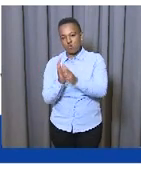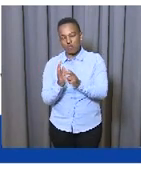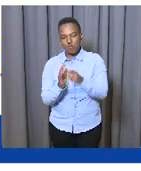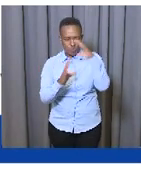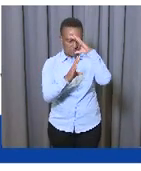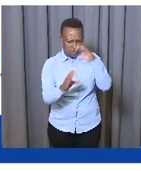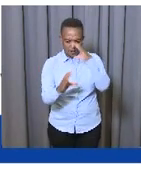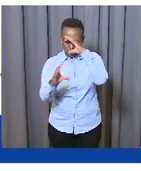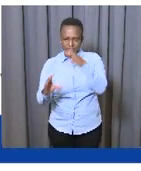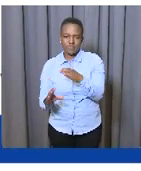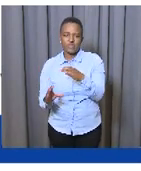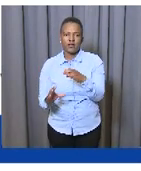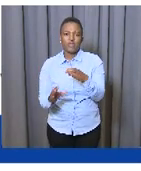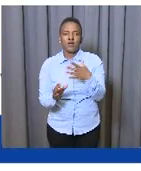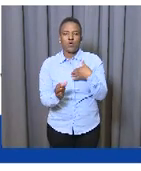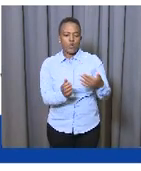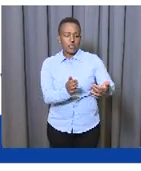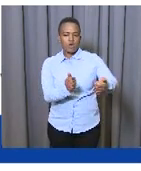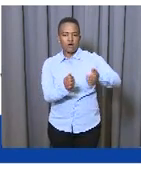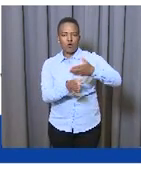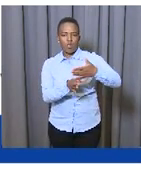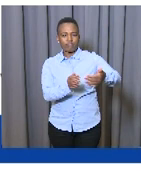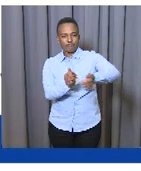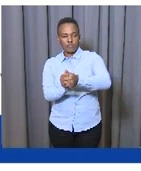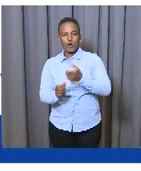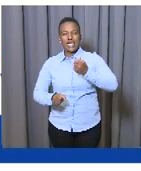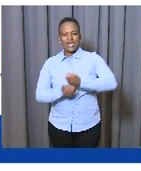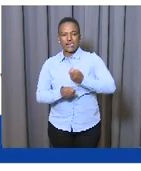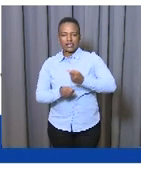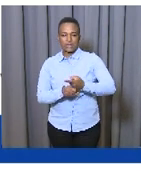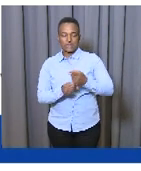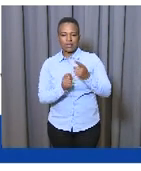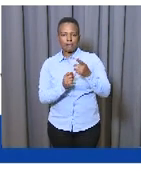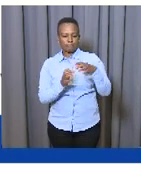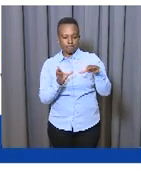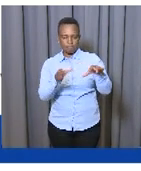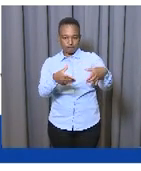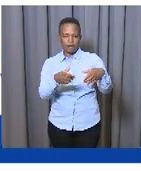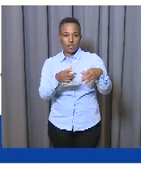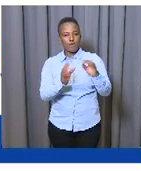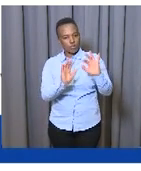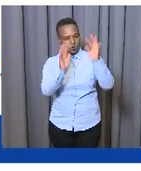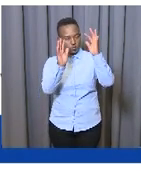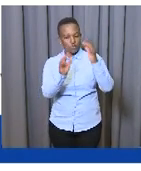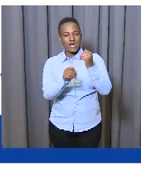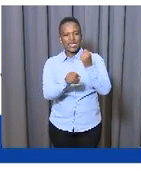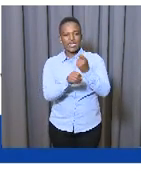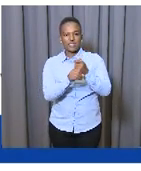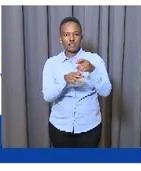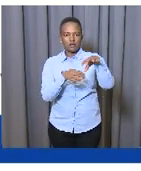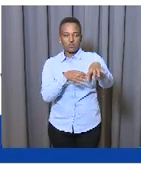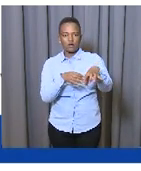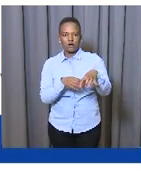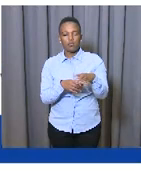them. We are working with the sector, the taxi industry in particular. I must commend the taxi industry in Gauteng. They are